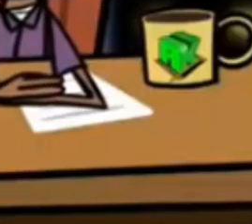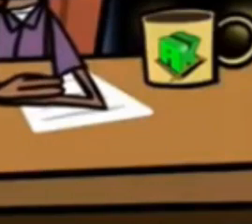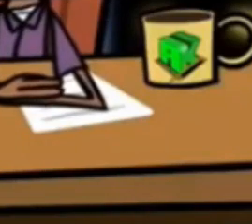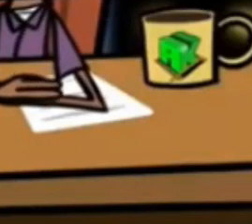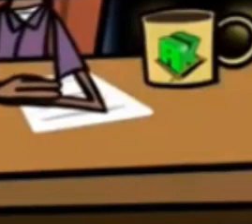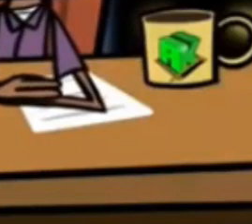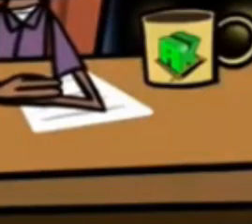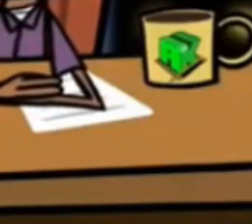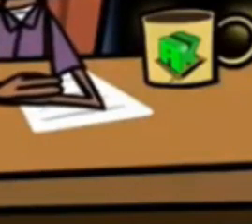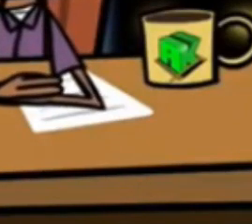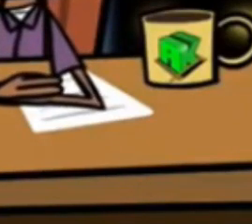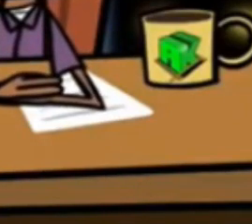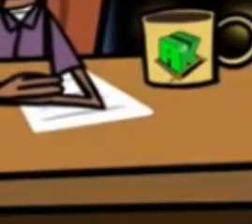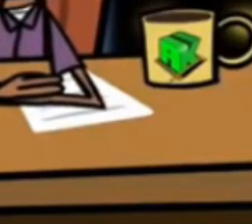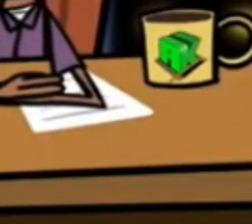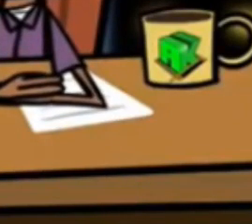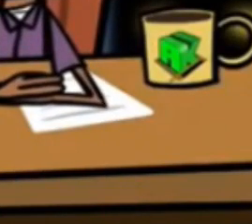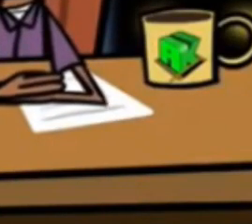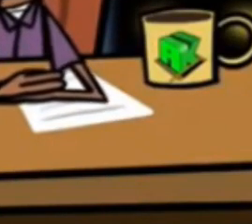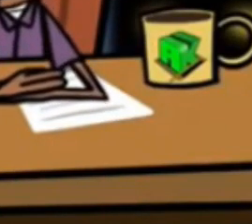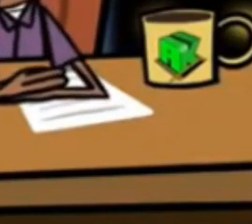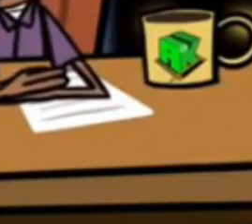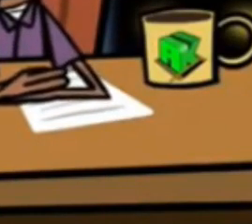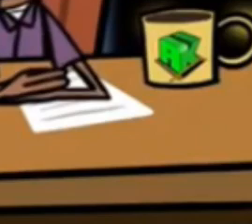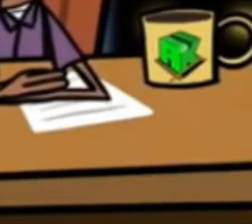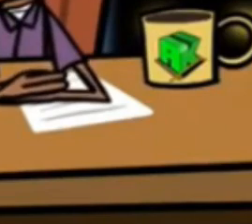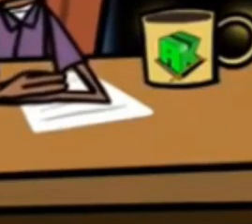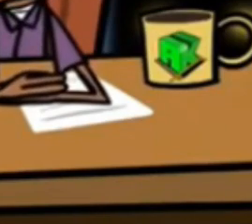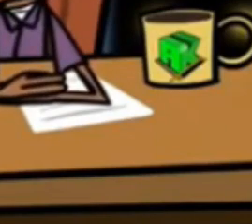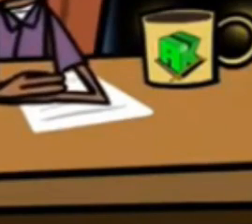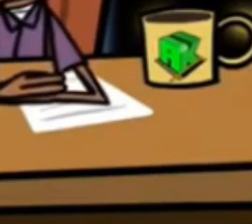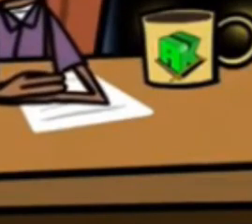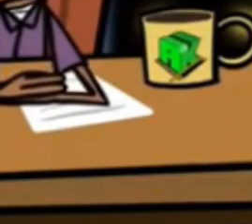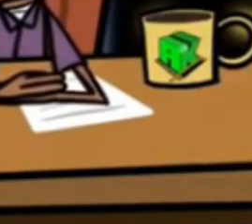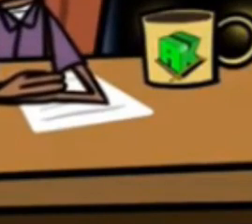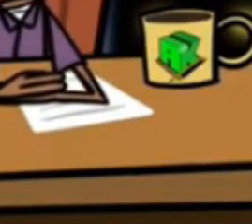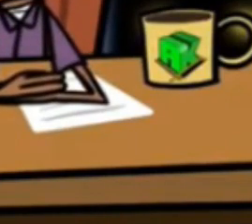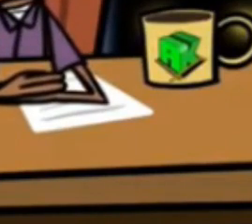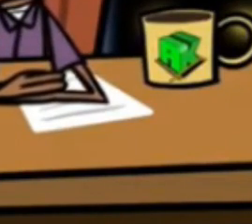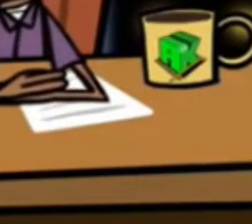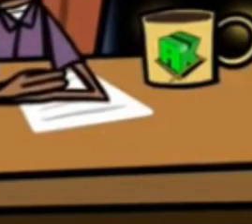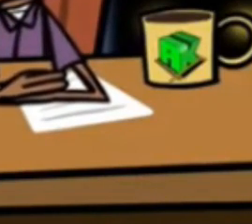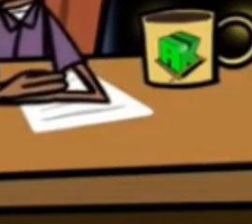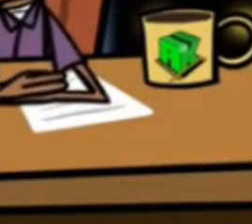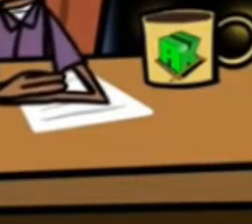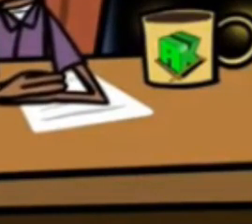from 9 months to 66 years, and